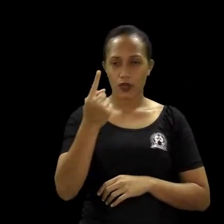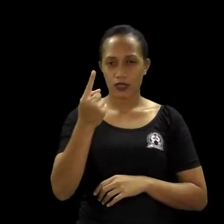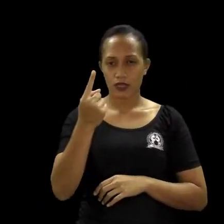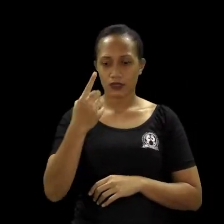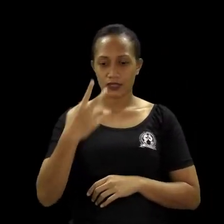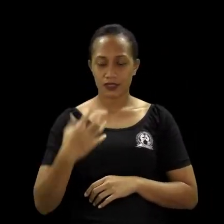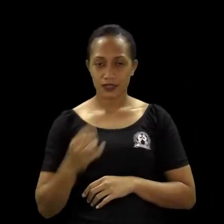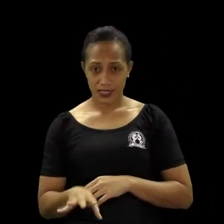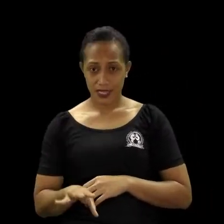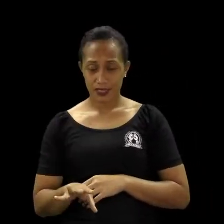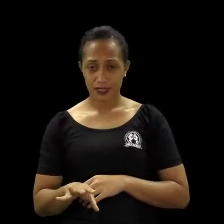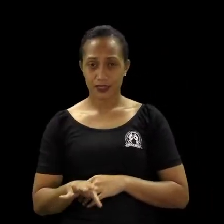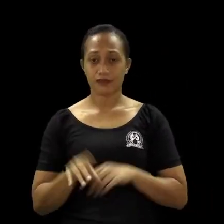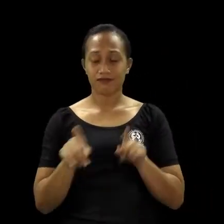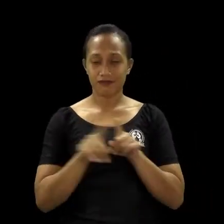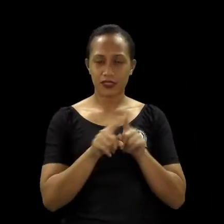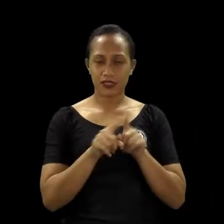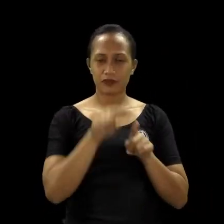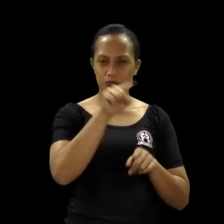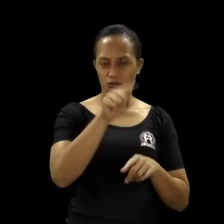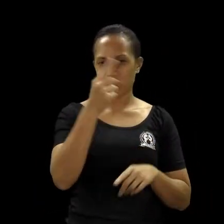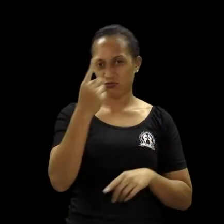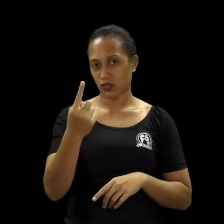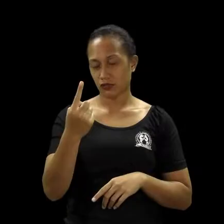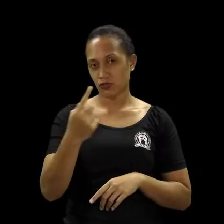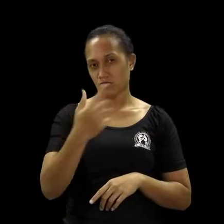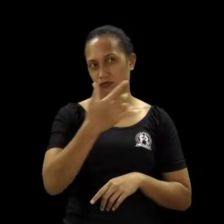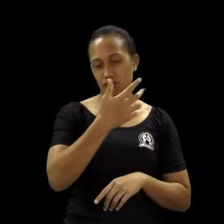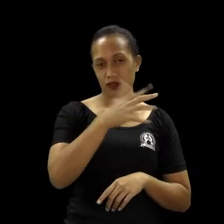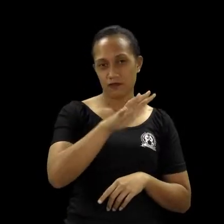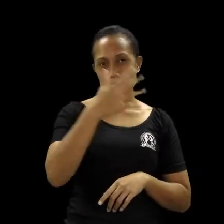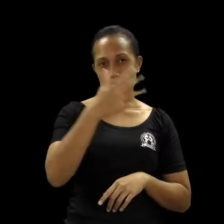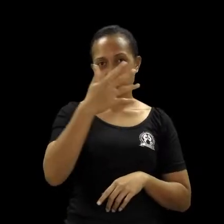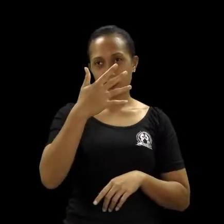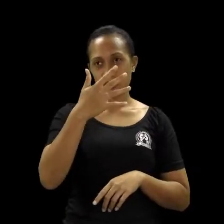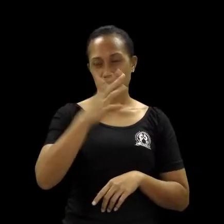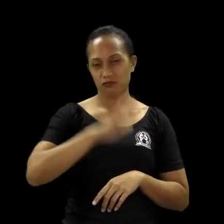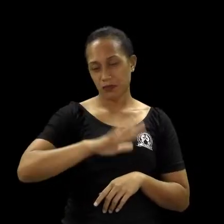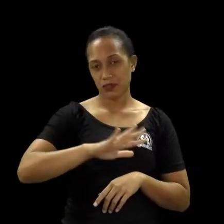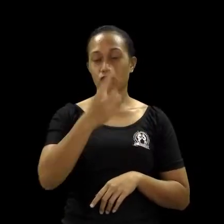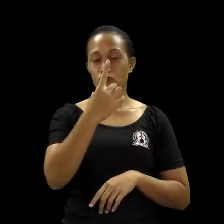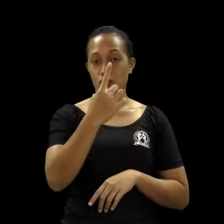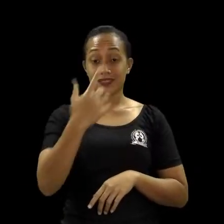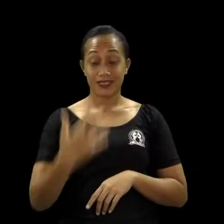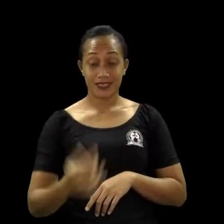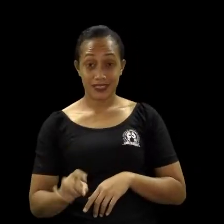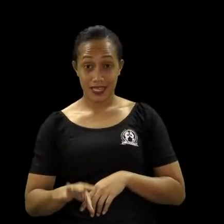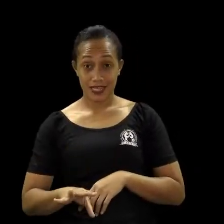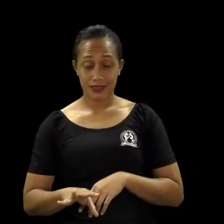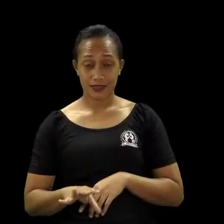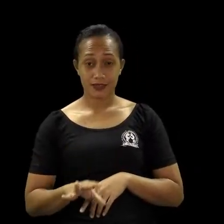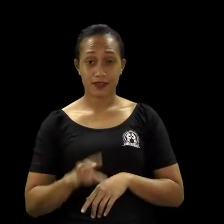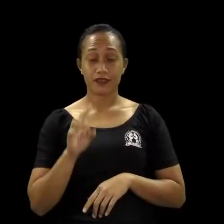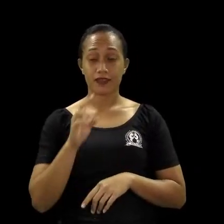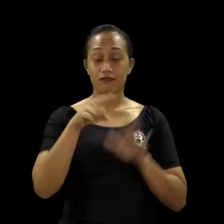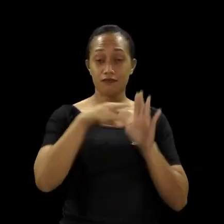Well, 1/10 is the same thing as 0.1, so you could view this as 58, well, and literally as 1/10. So it's